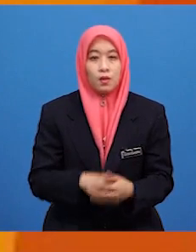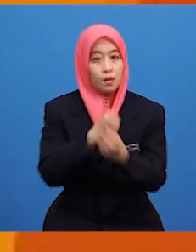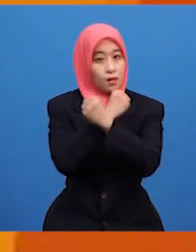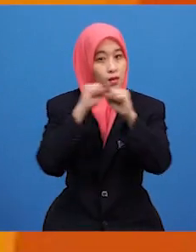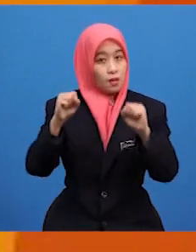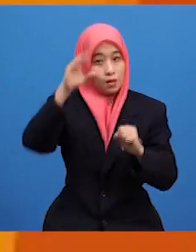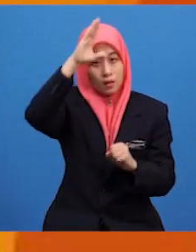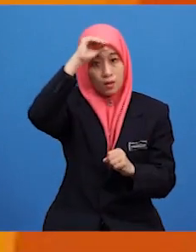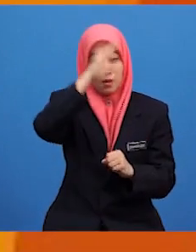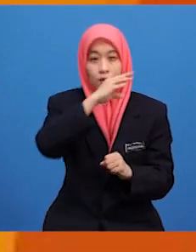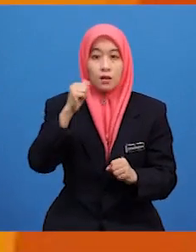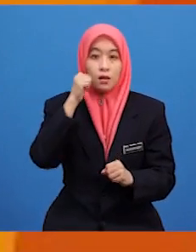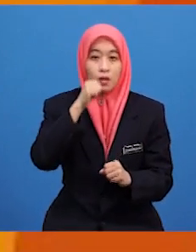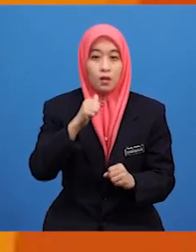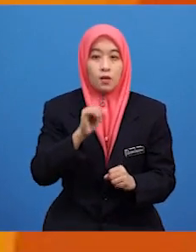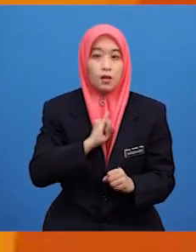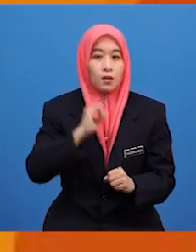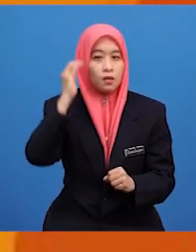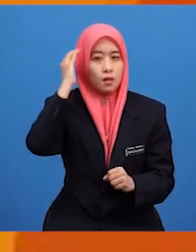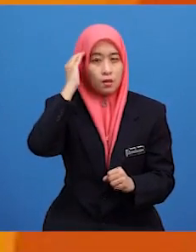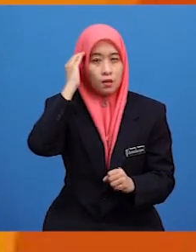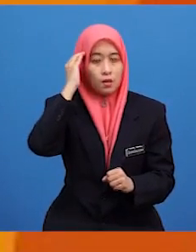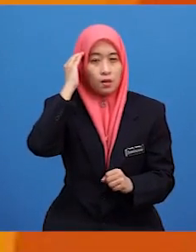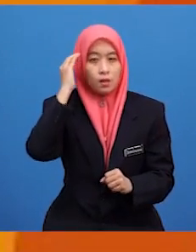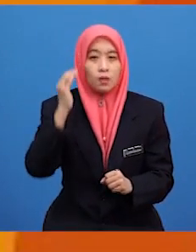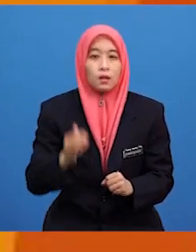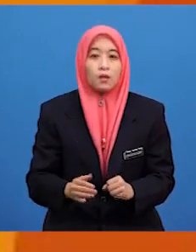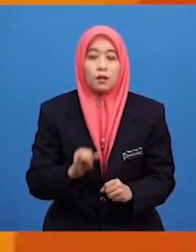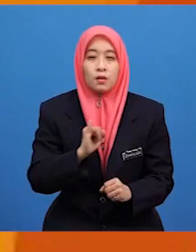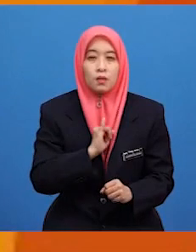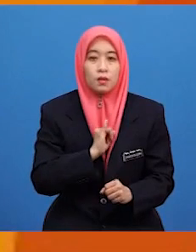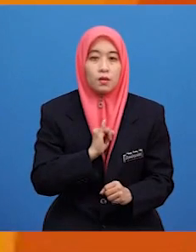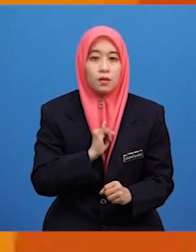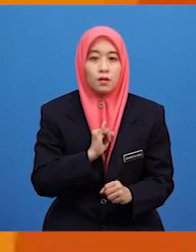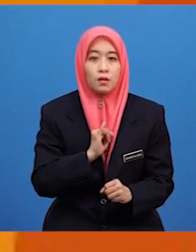I think I will be singing this song the entire day.